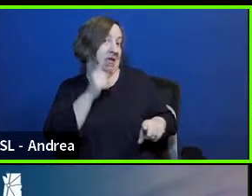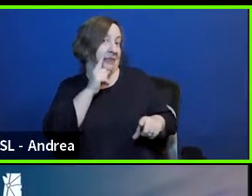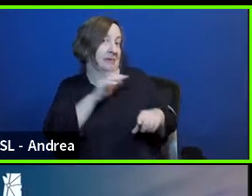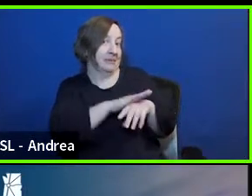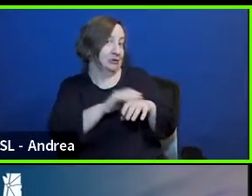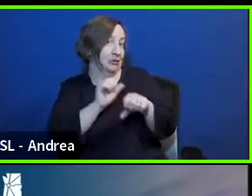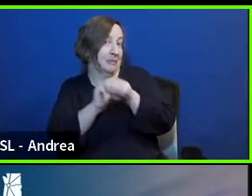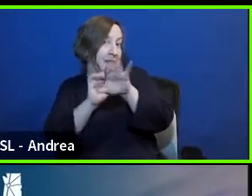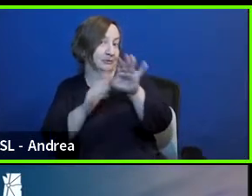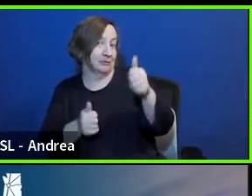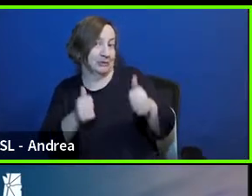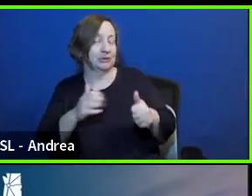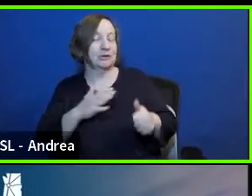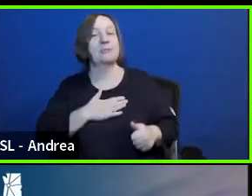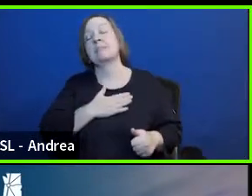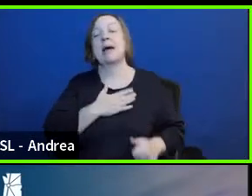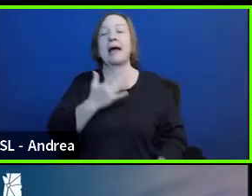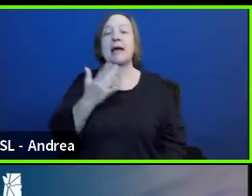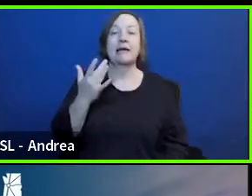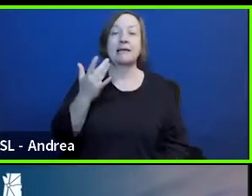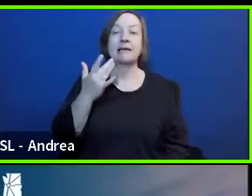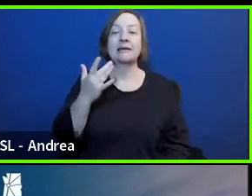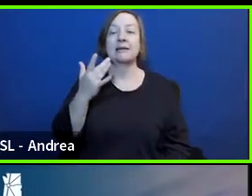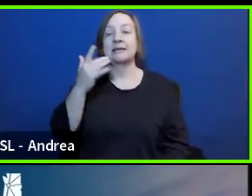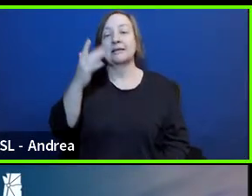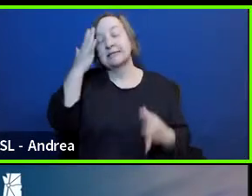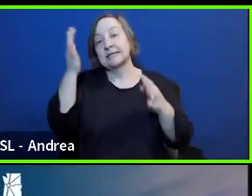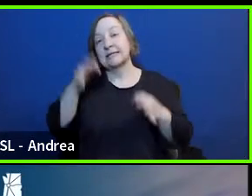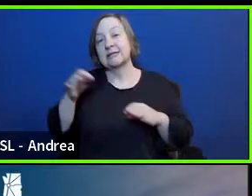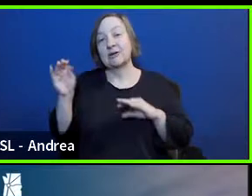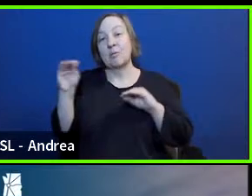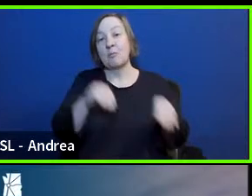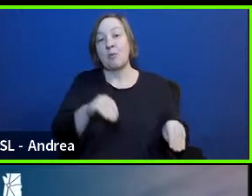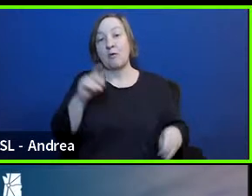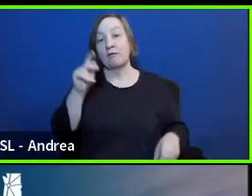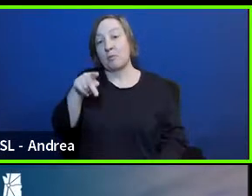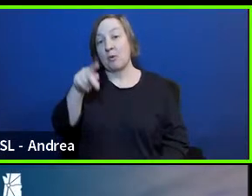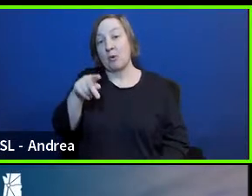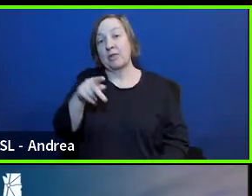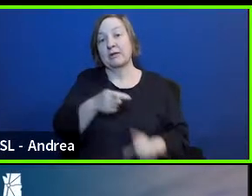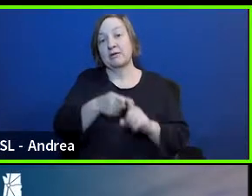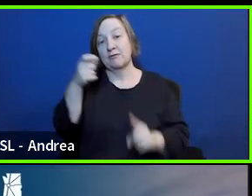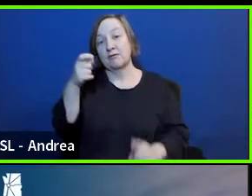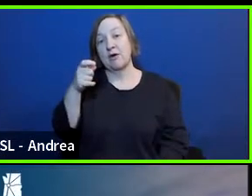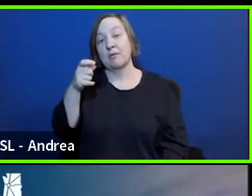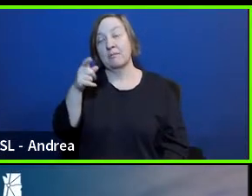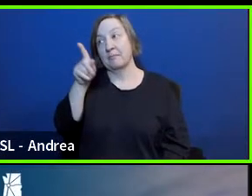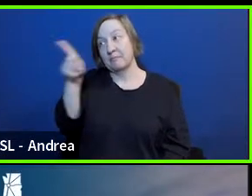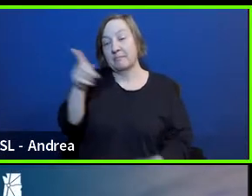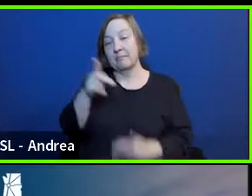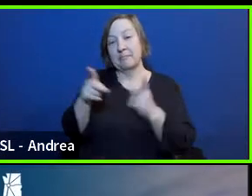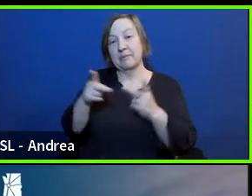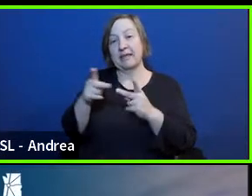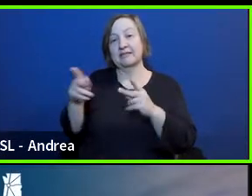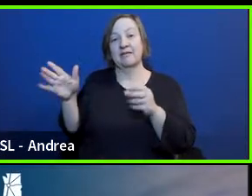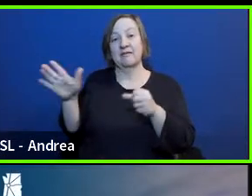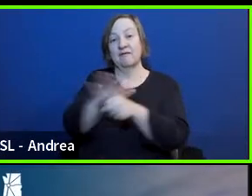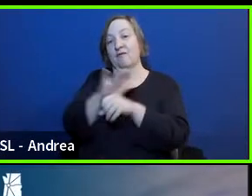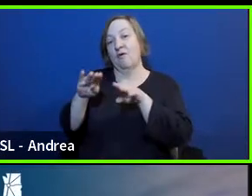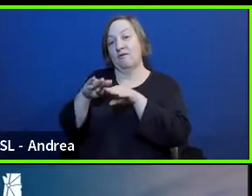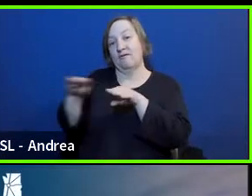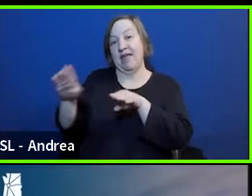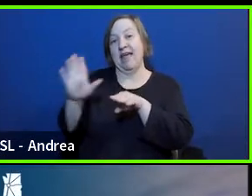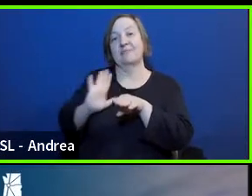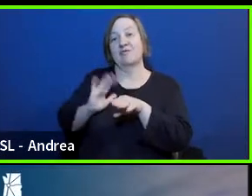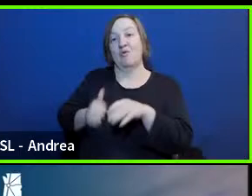you that my choice to move to Portland from a place that was completely flat, I lived in